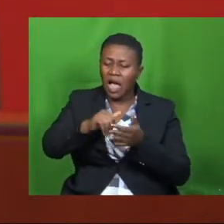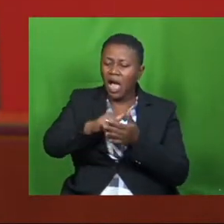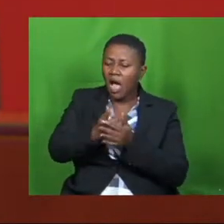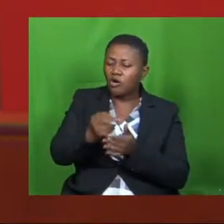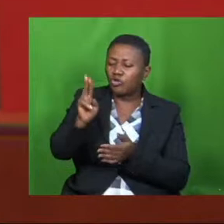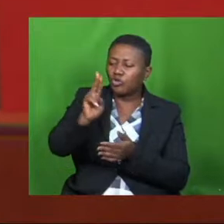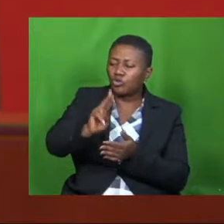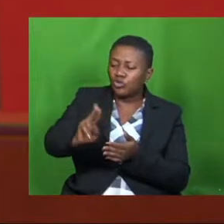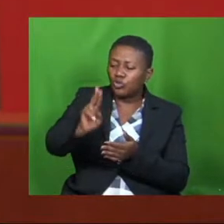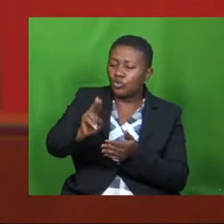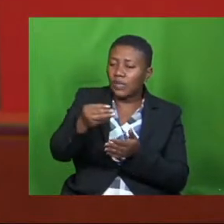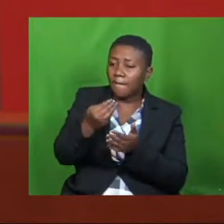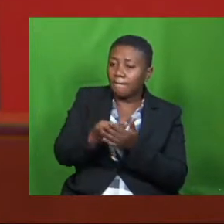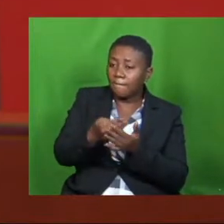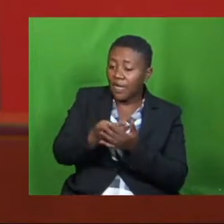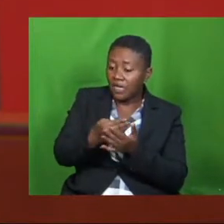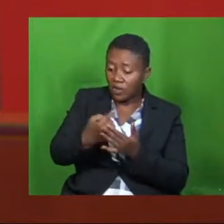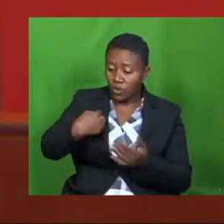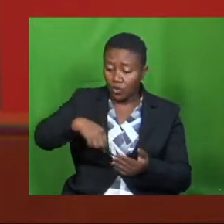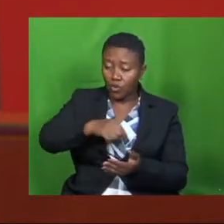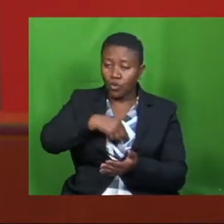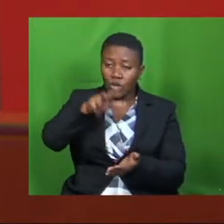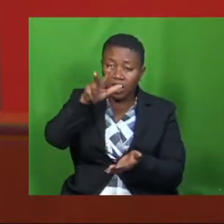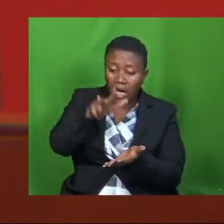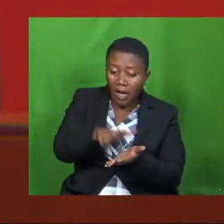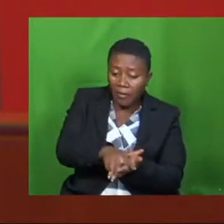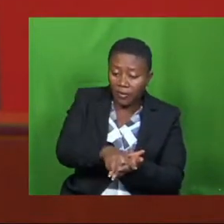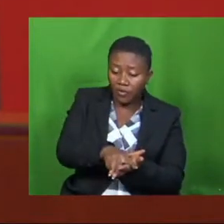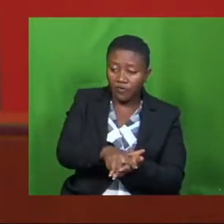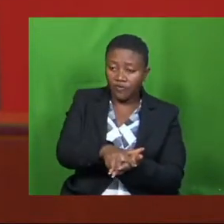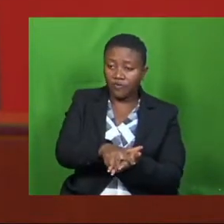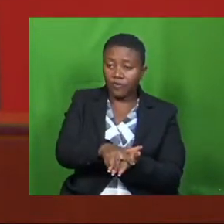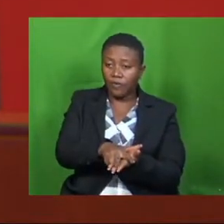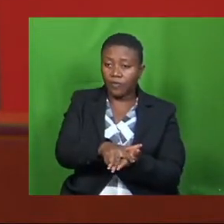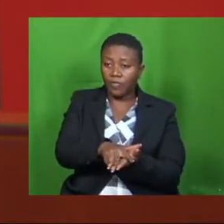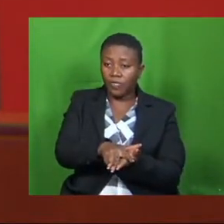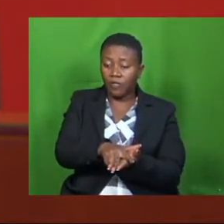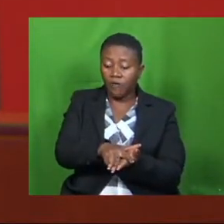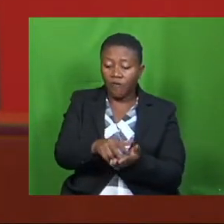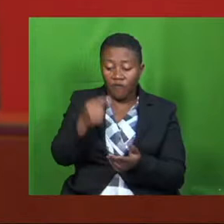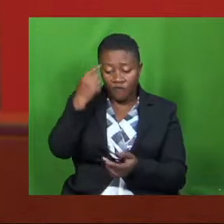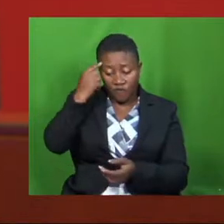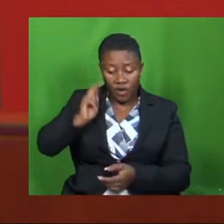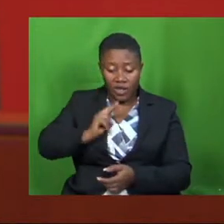It's not only the shall, it's also an order.